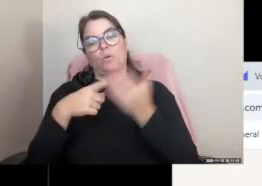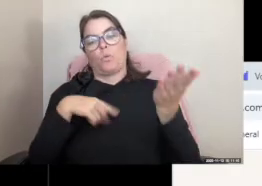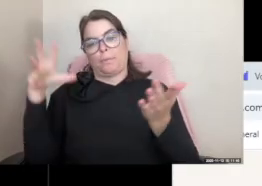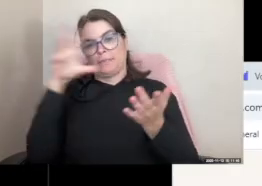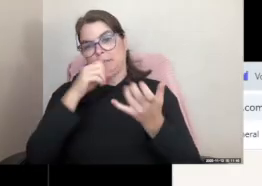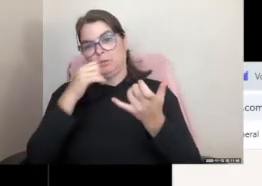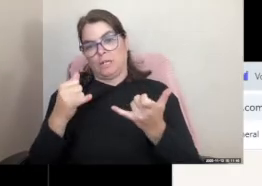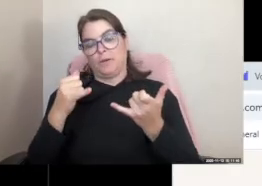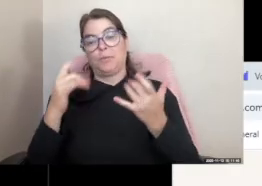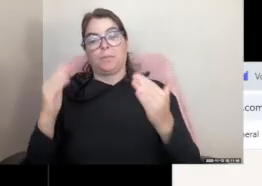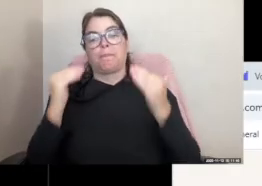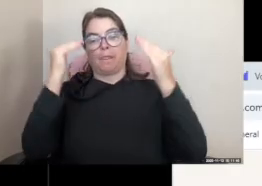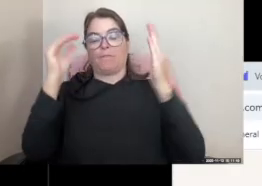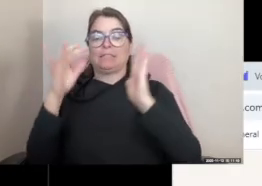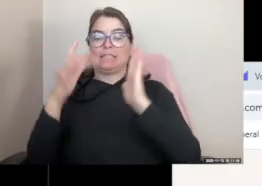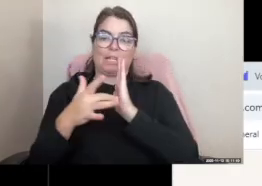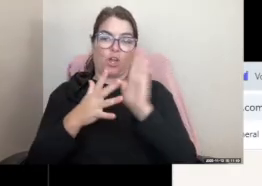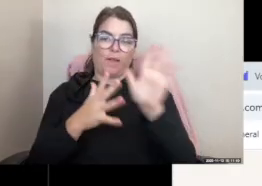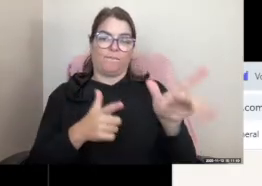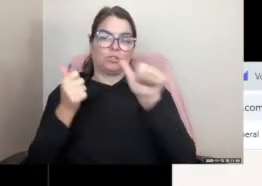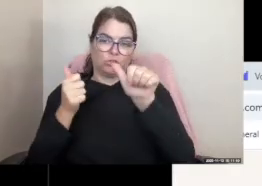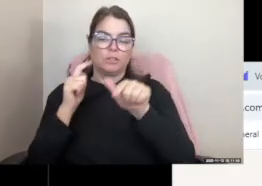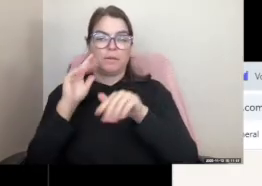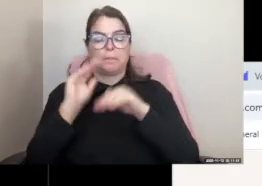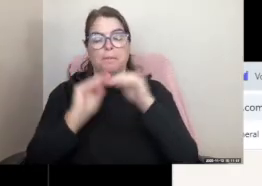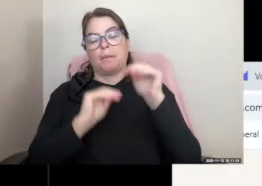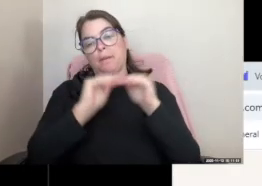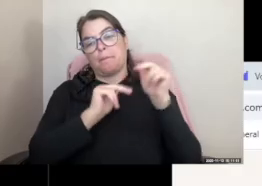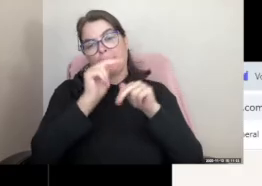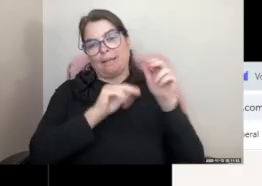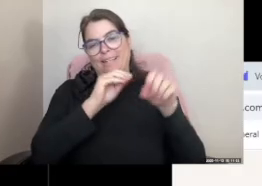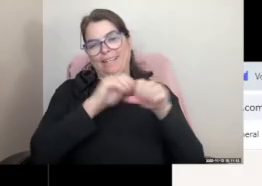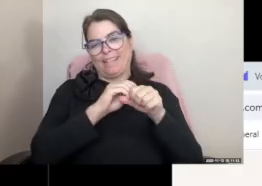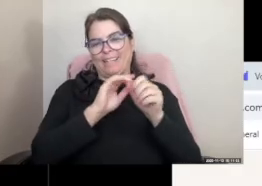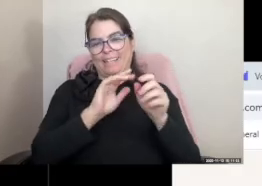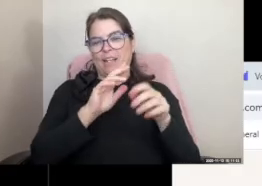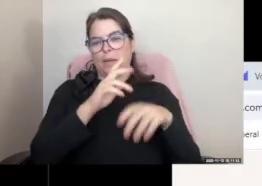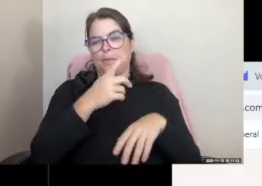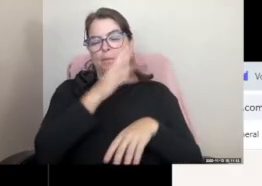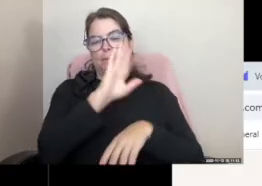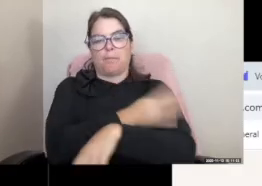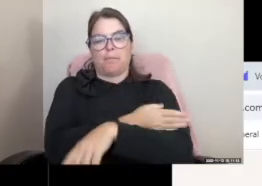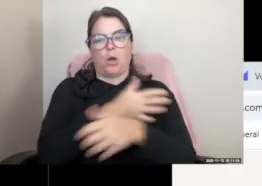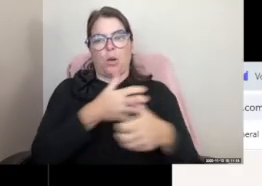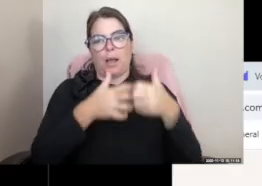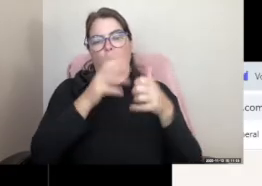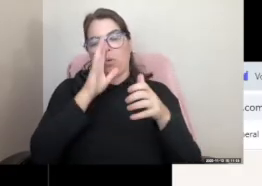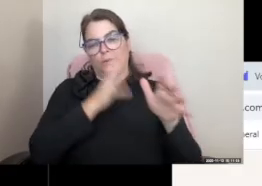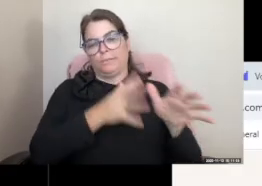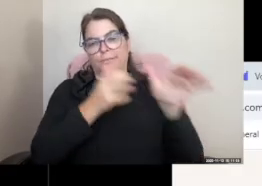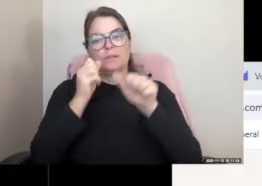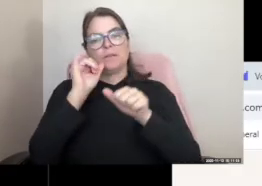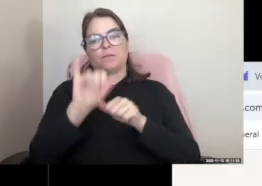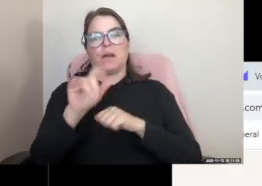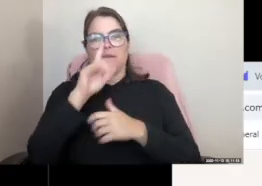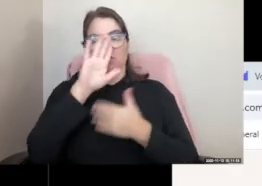around back and forth all day, every day. And I think that is a value add that we can sell versus diesel and electric